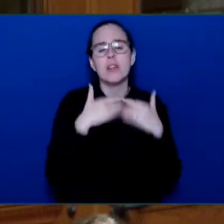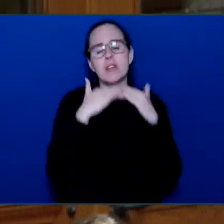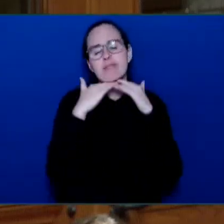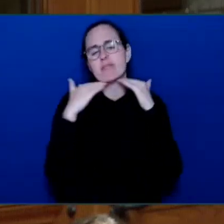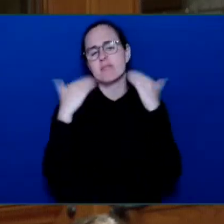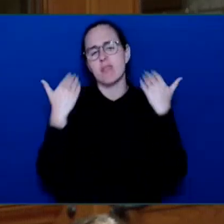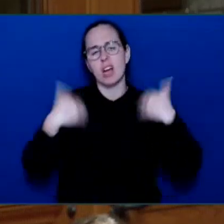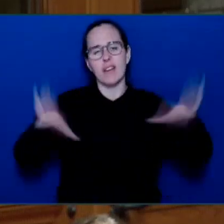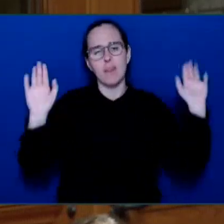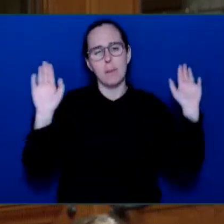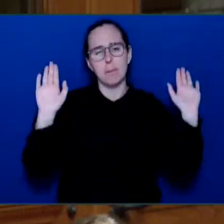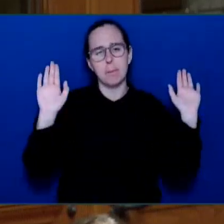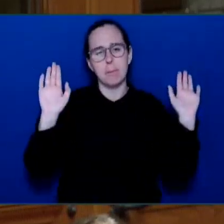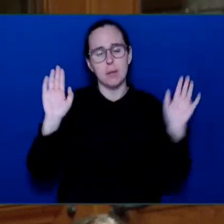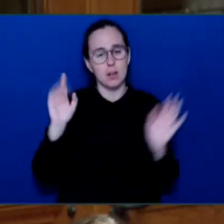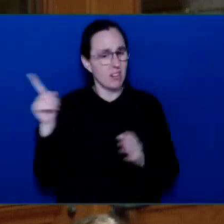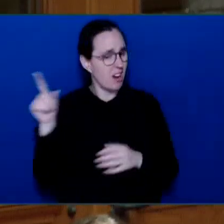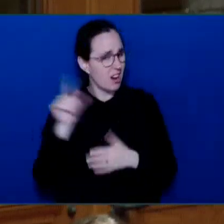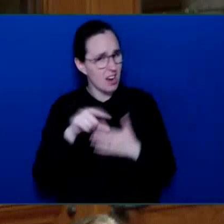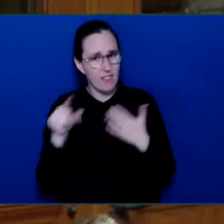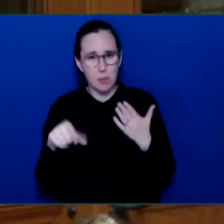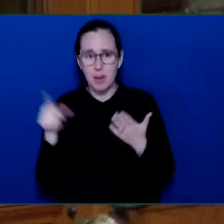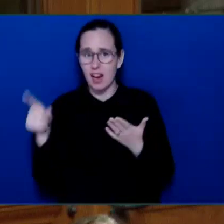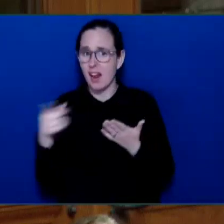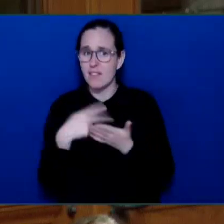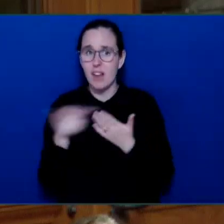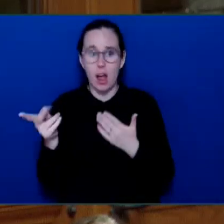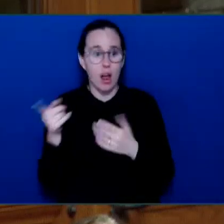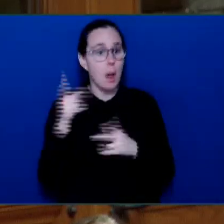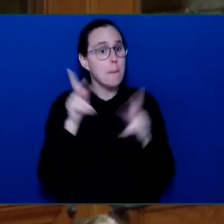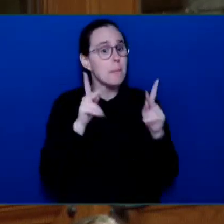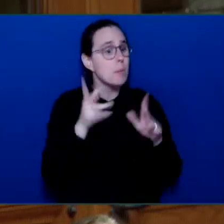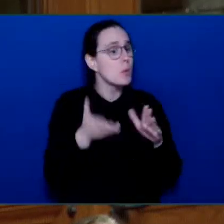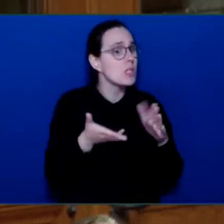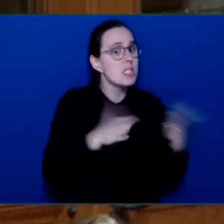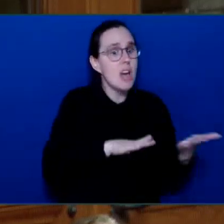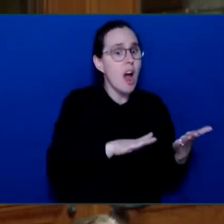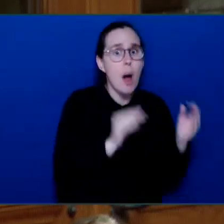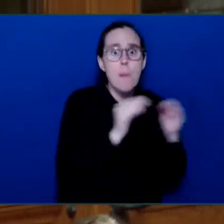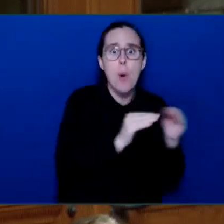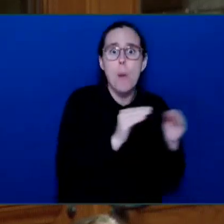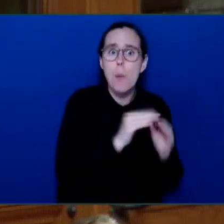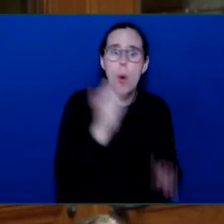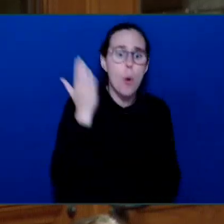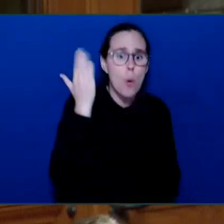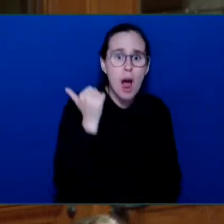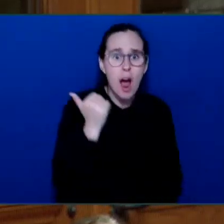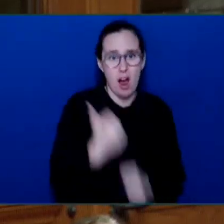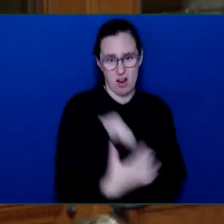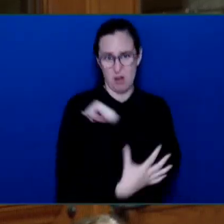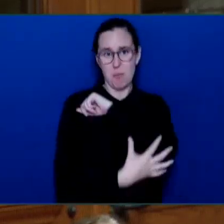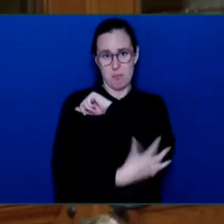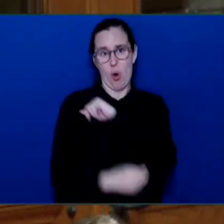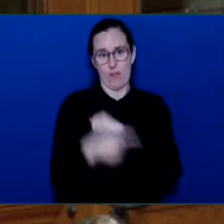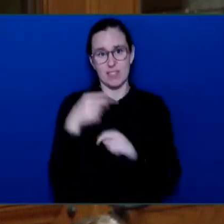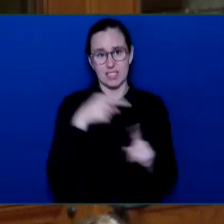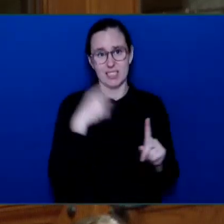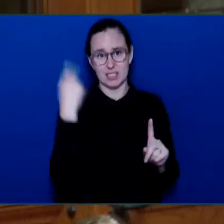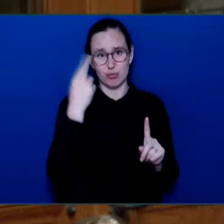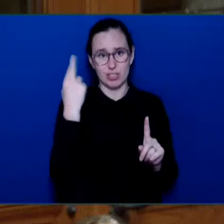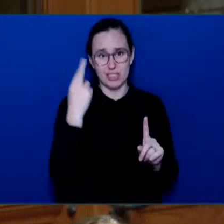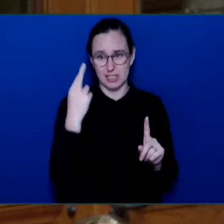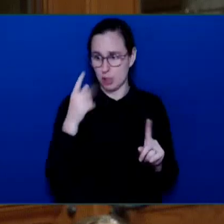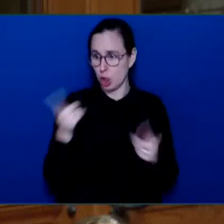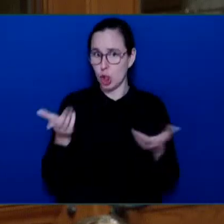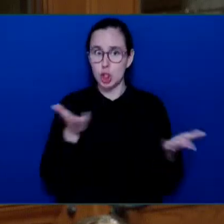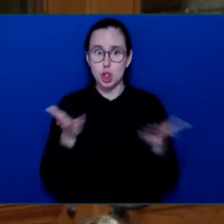inequality. They had years to act with urgency that this crisis requires. Instead, they provide one-off